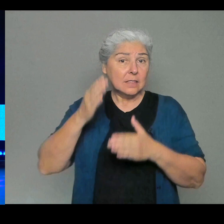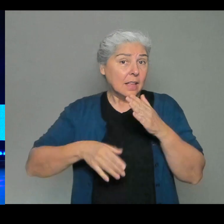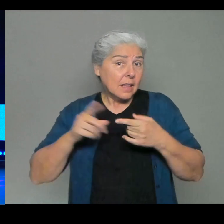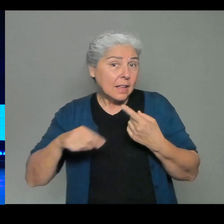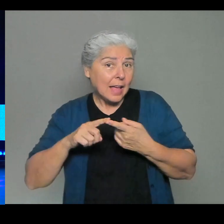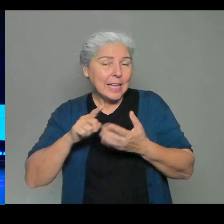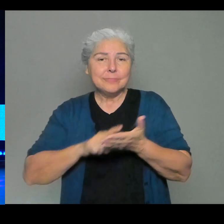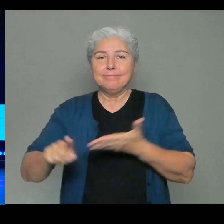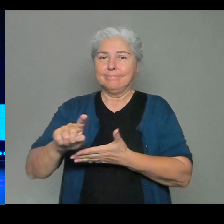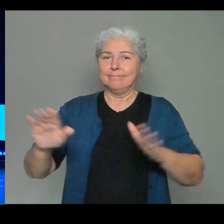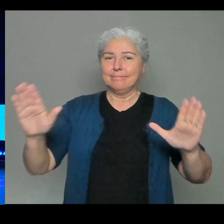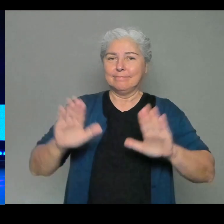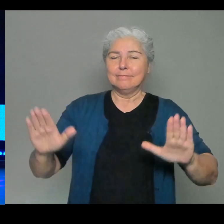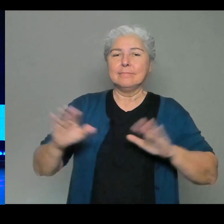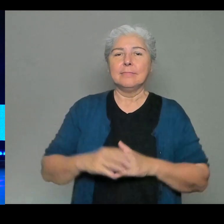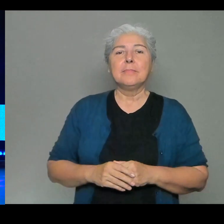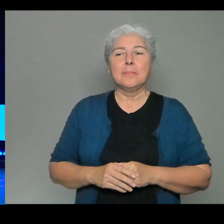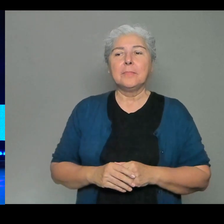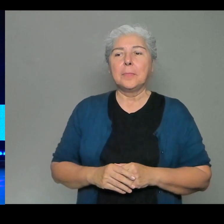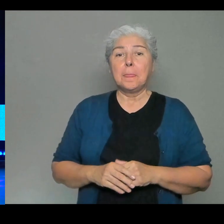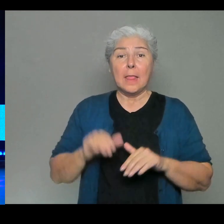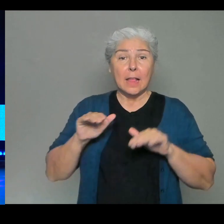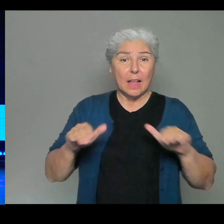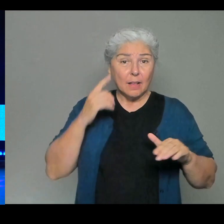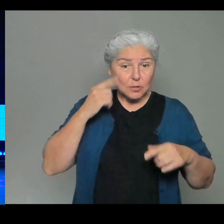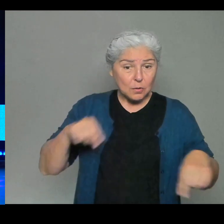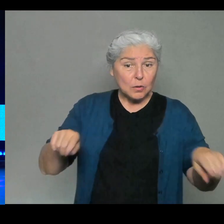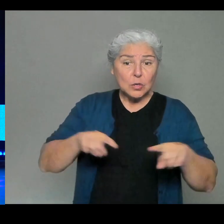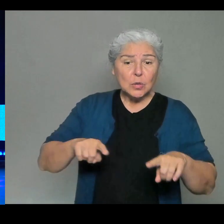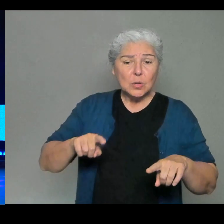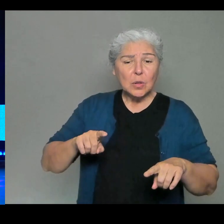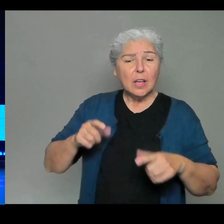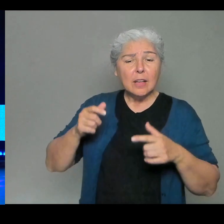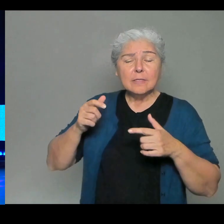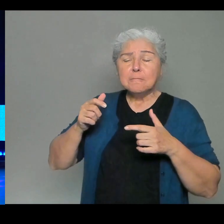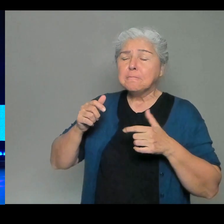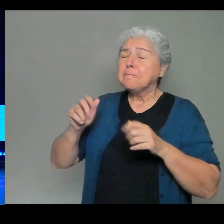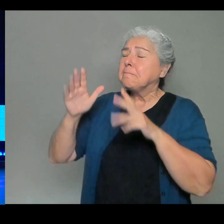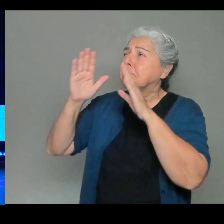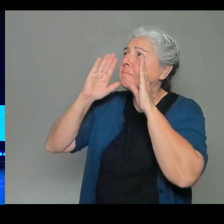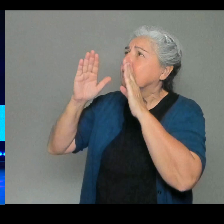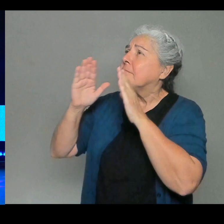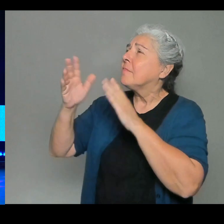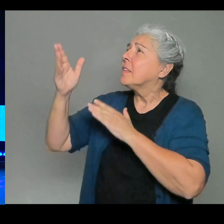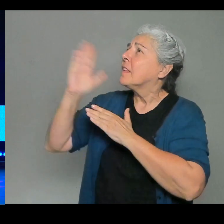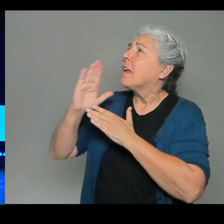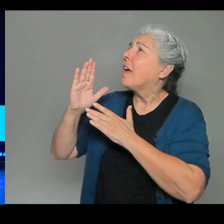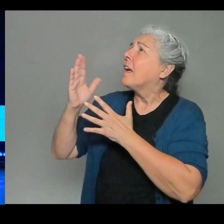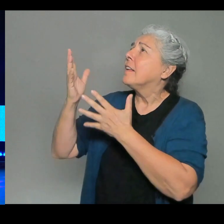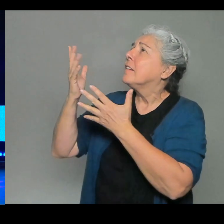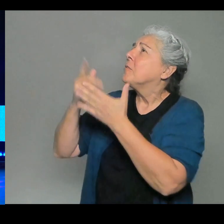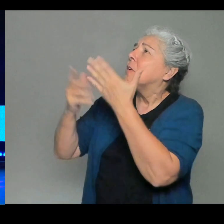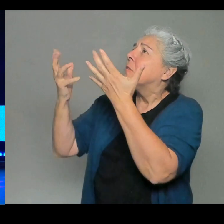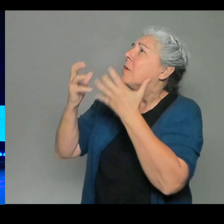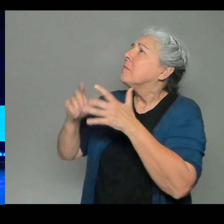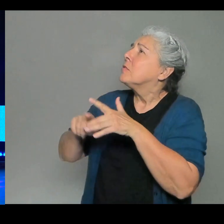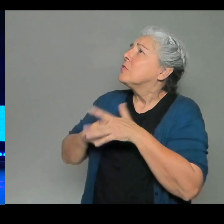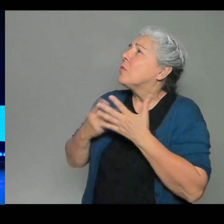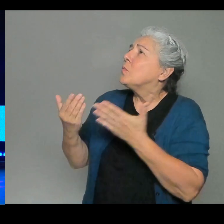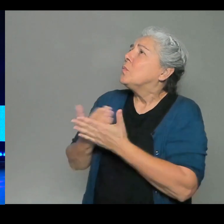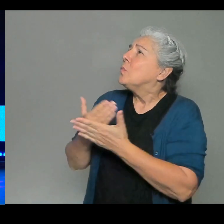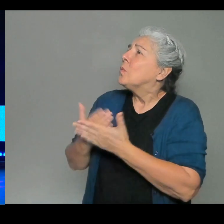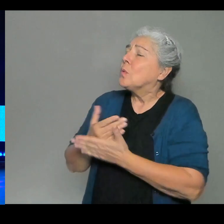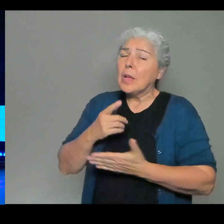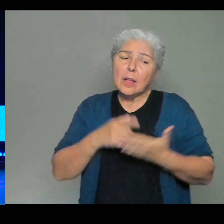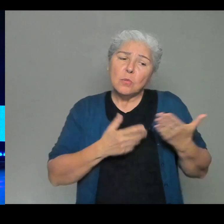Sunday. Make sure that you hear God tell you one thing he wants you to start